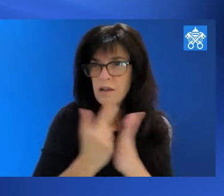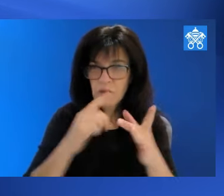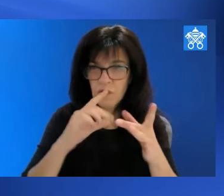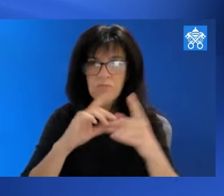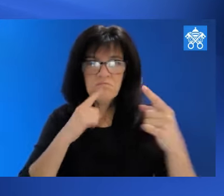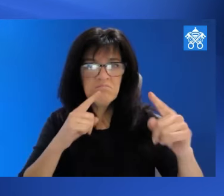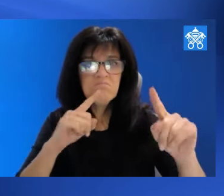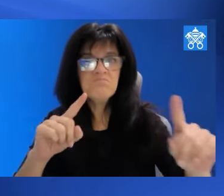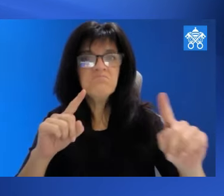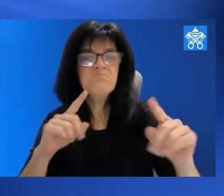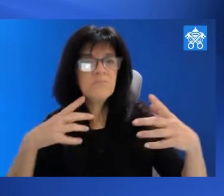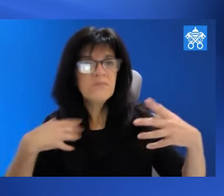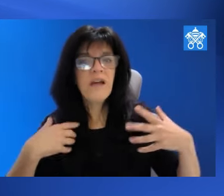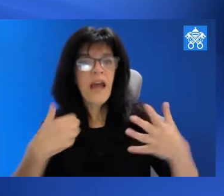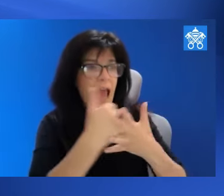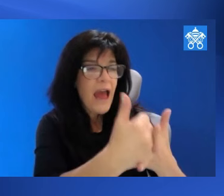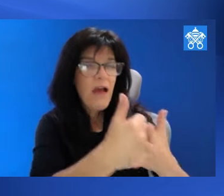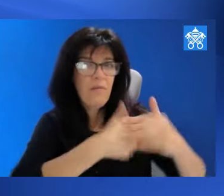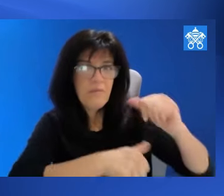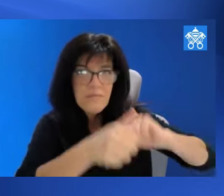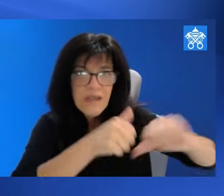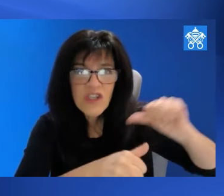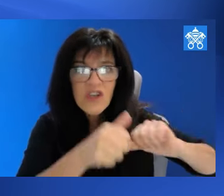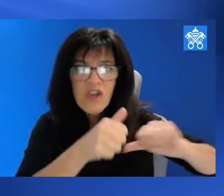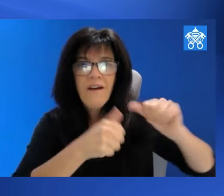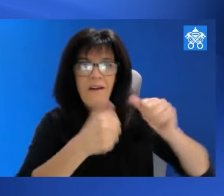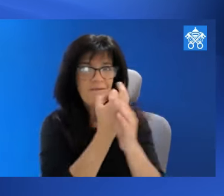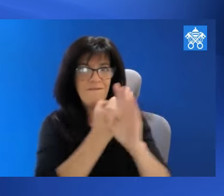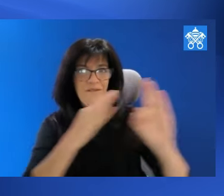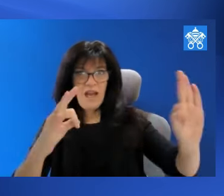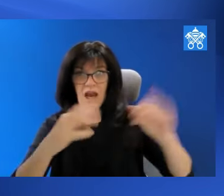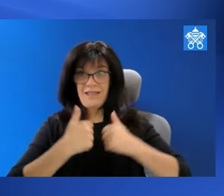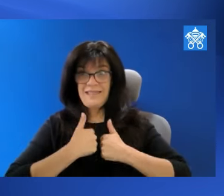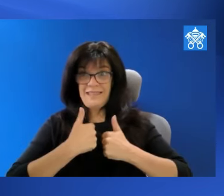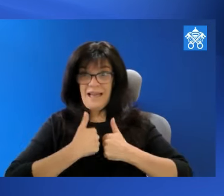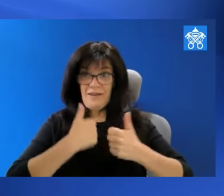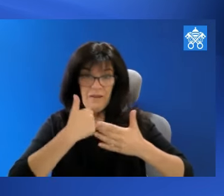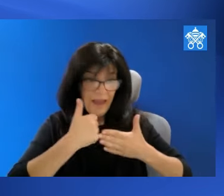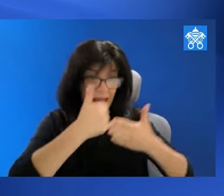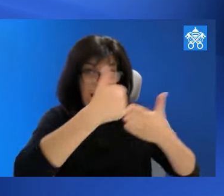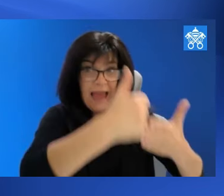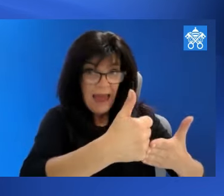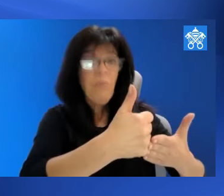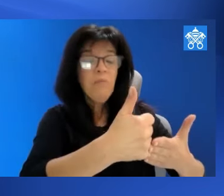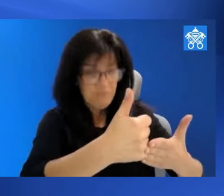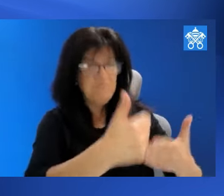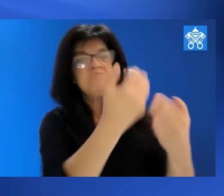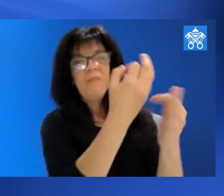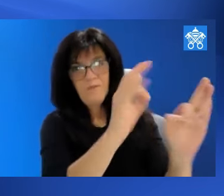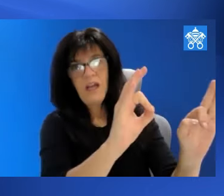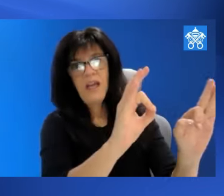It is to free ourselves by helping others to be free. It is becoming better